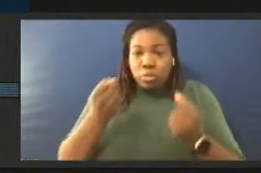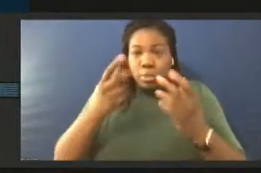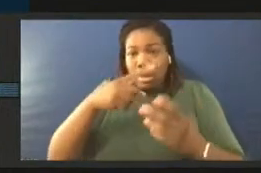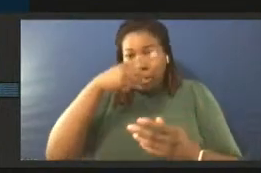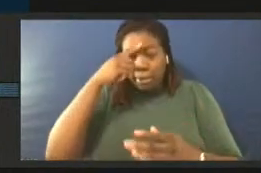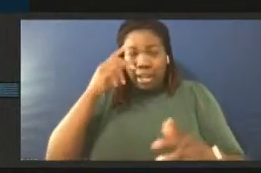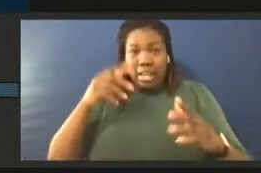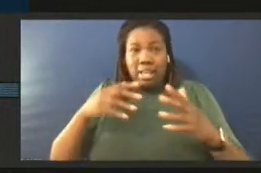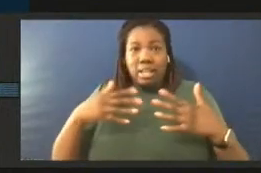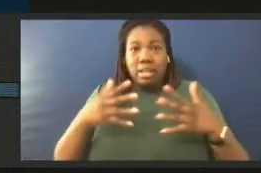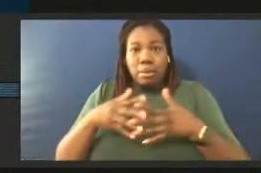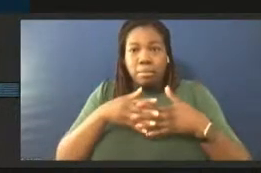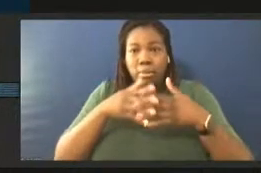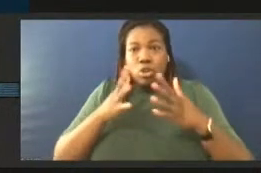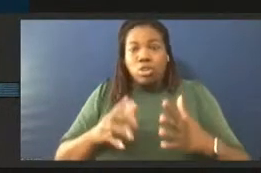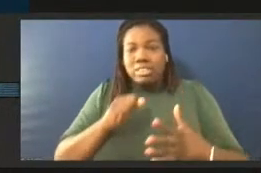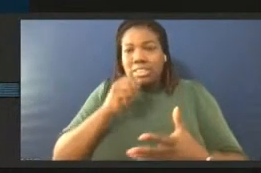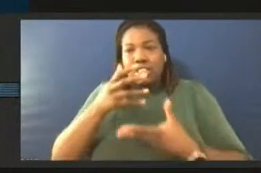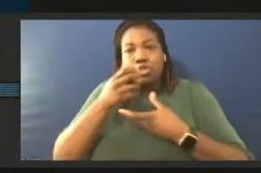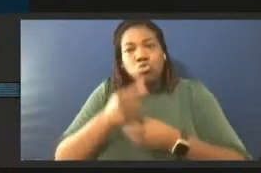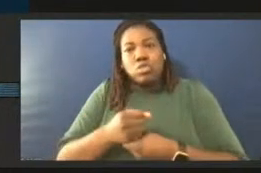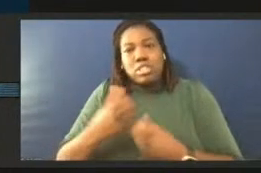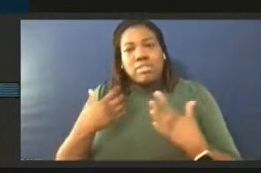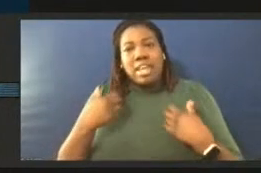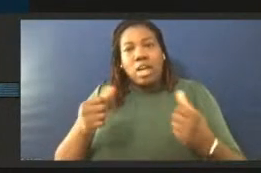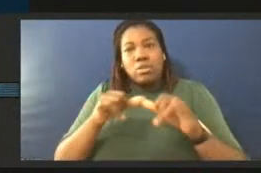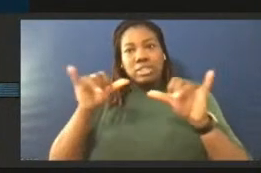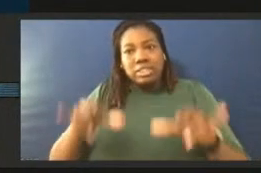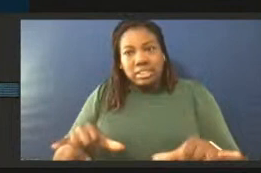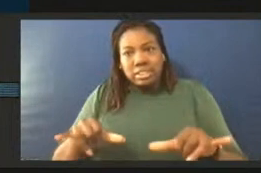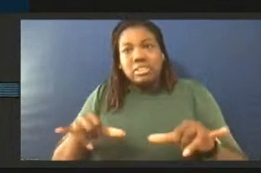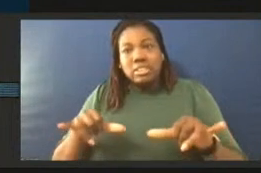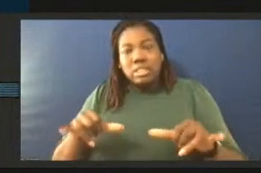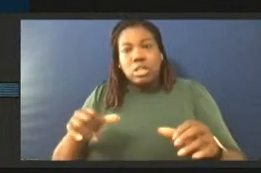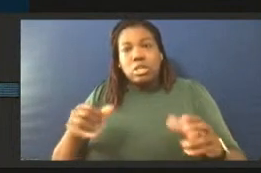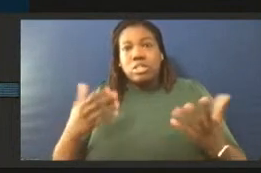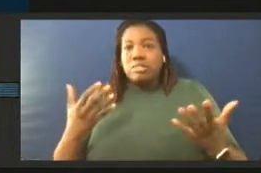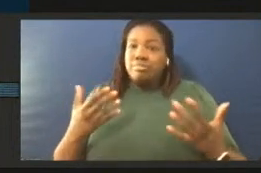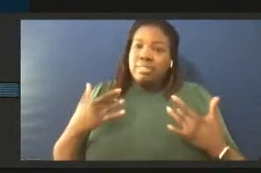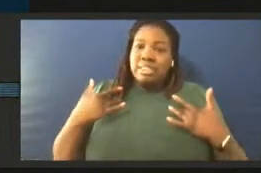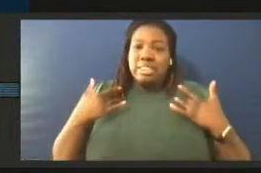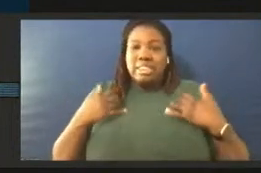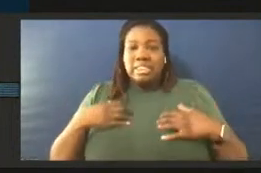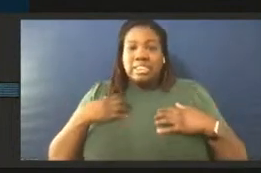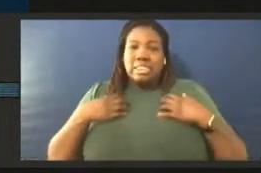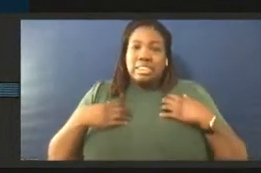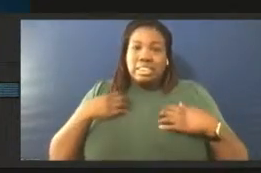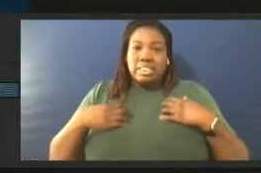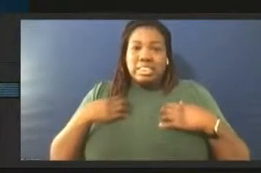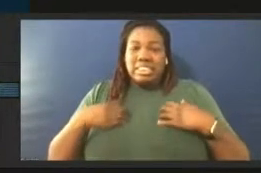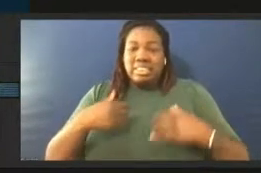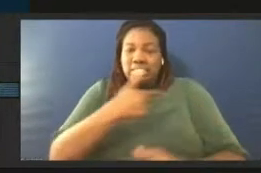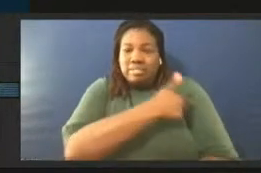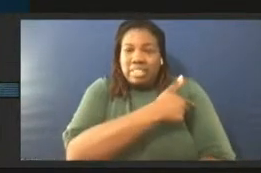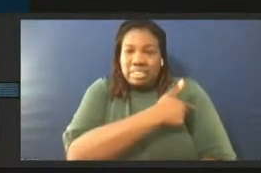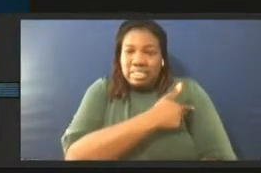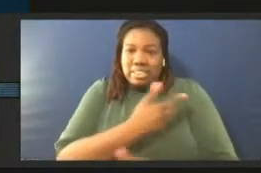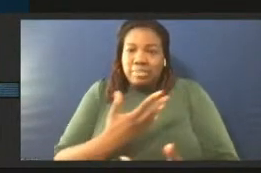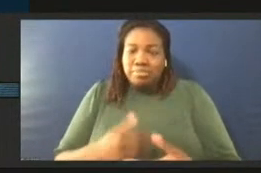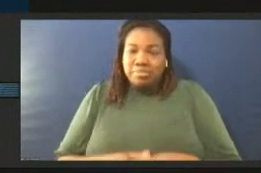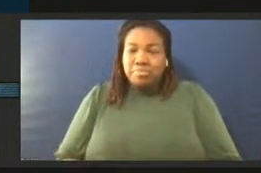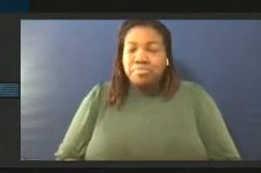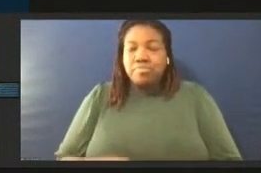Americans distrustful of the healthcare system and wary of taking the COVID-19 vaccine. In an